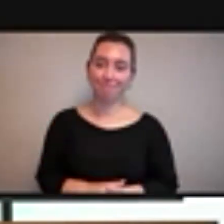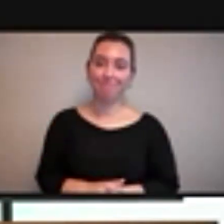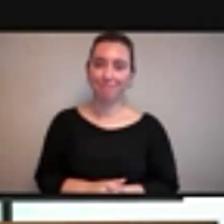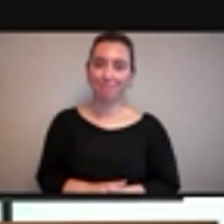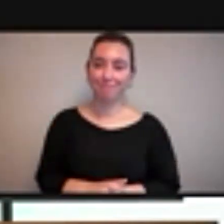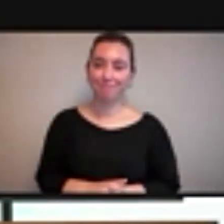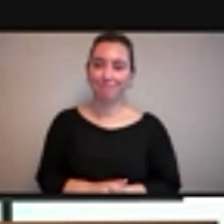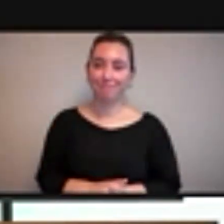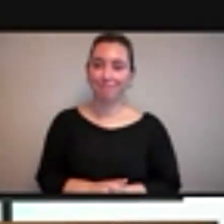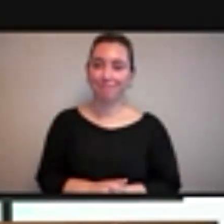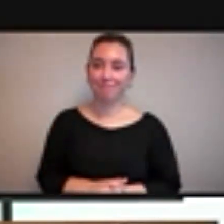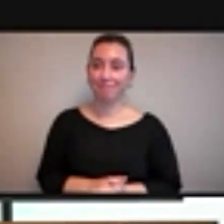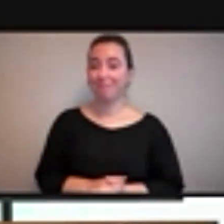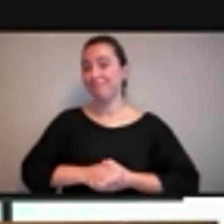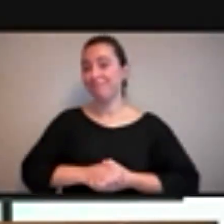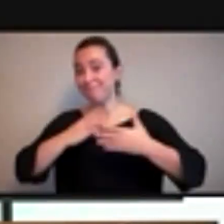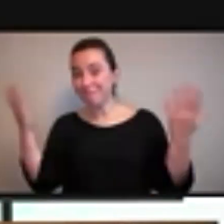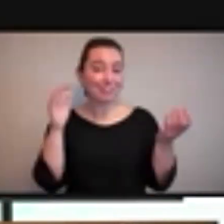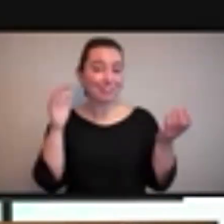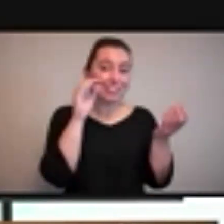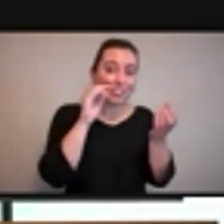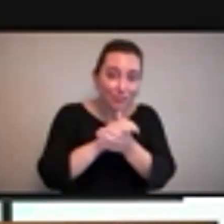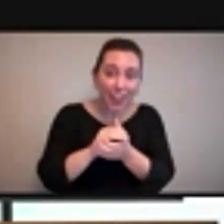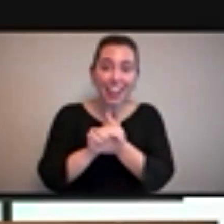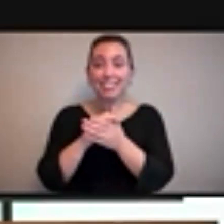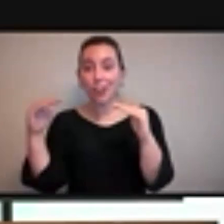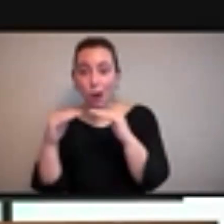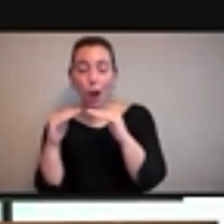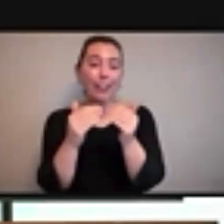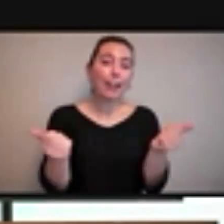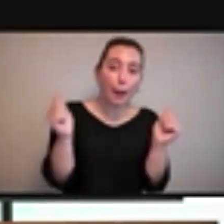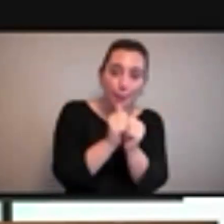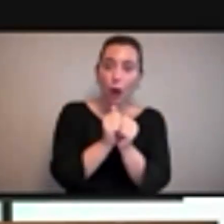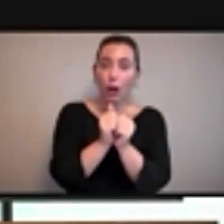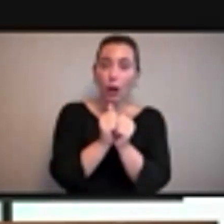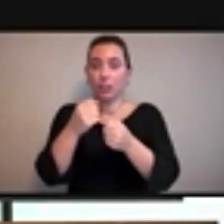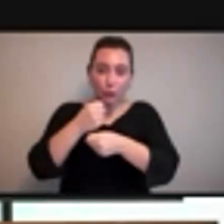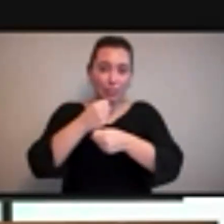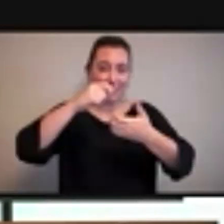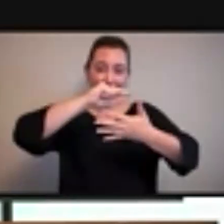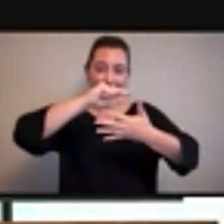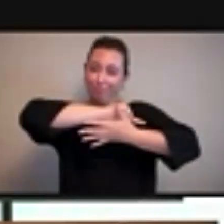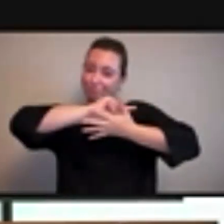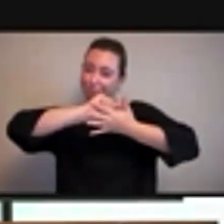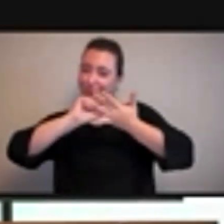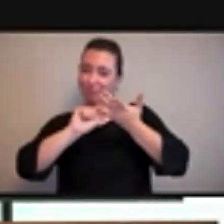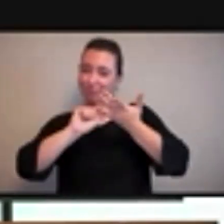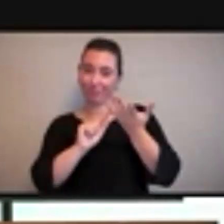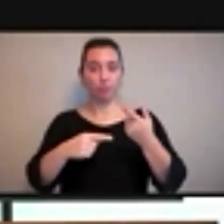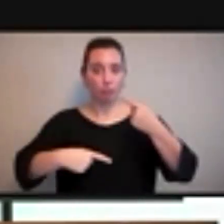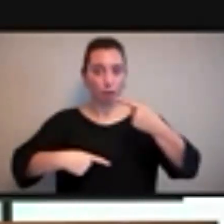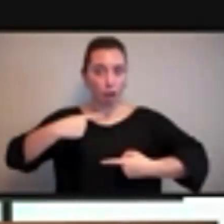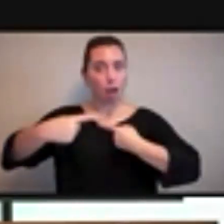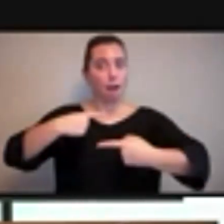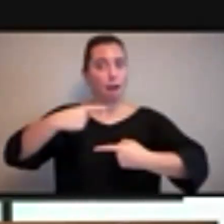But friends, colleagues, and partners are not enough to make sure that these kind of activities can run